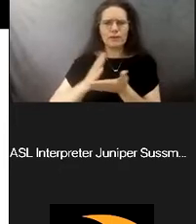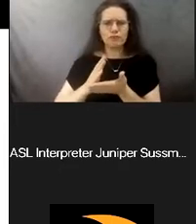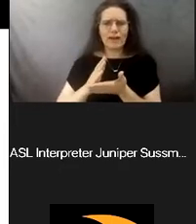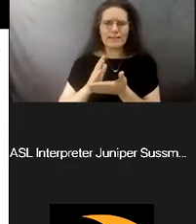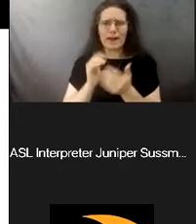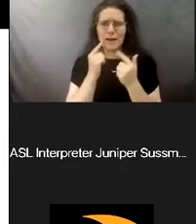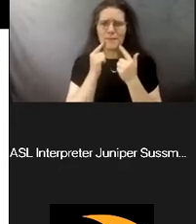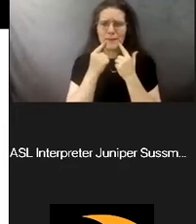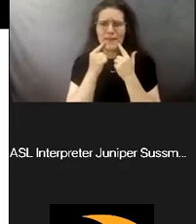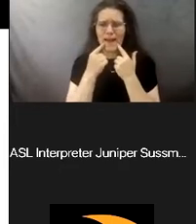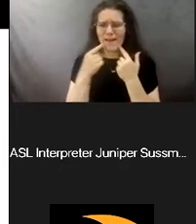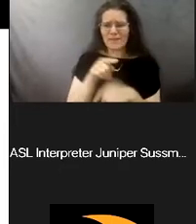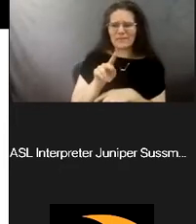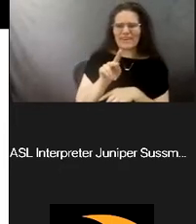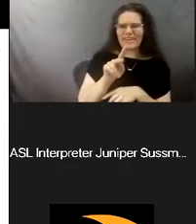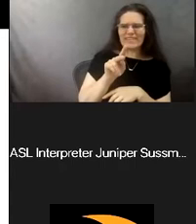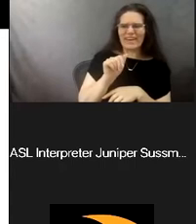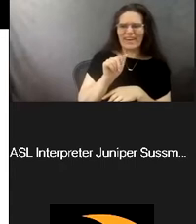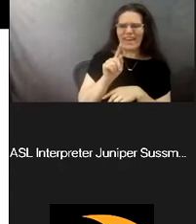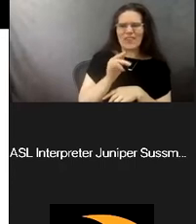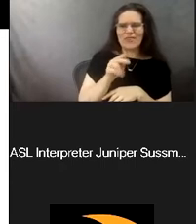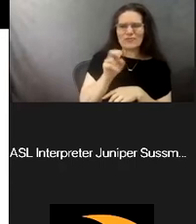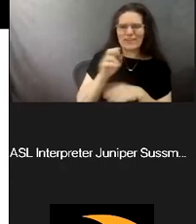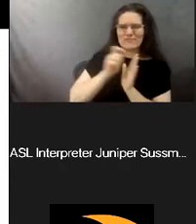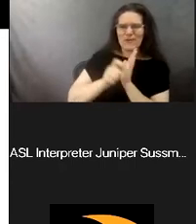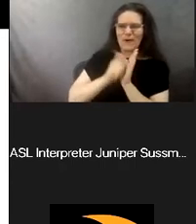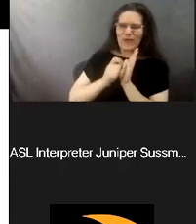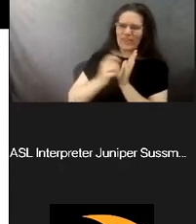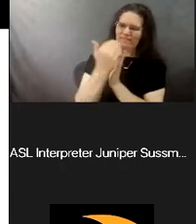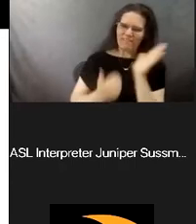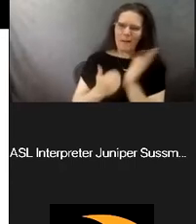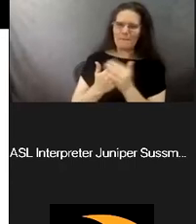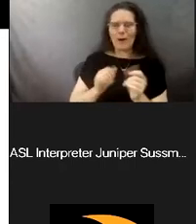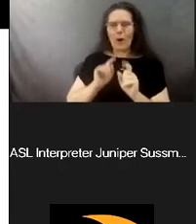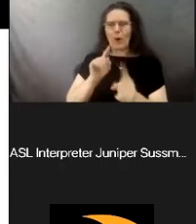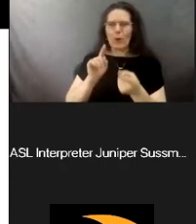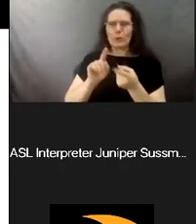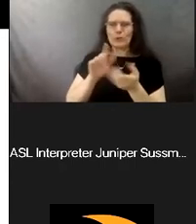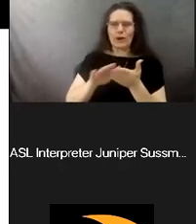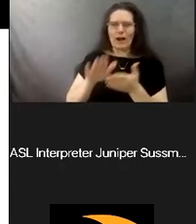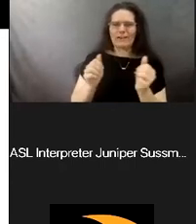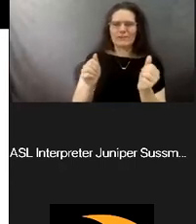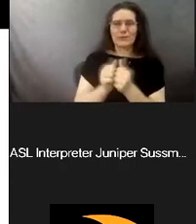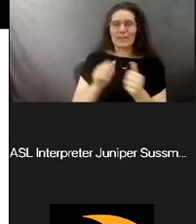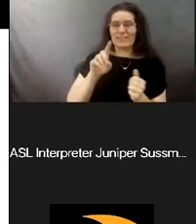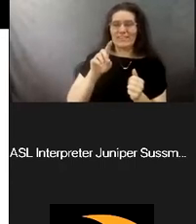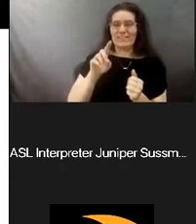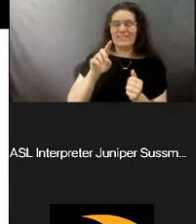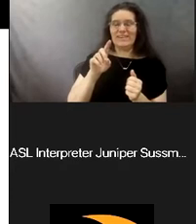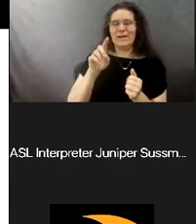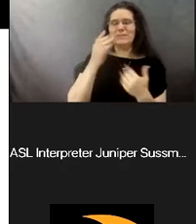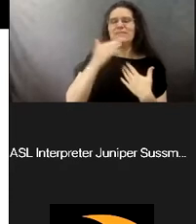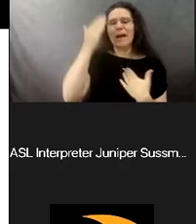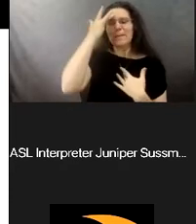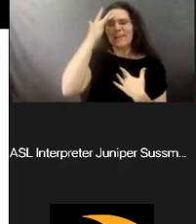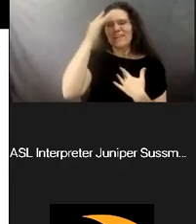Catherine was the author on that Going to College with Diabetes book or reference that I mentioned earlier. And that's such an important